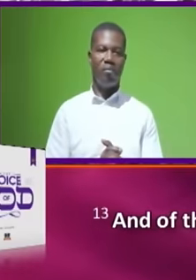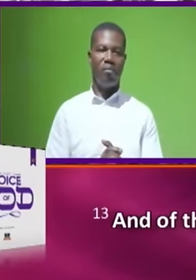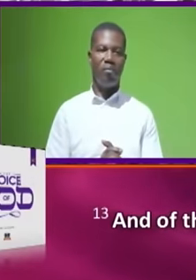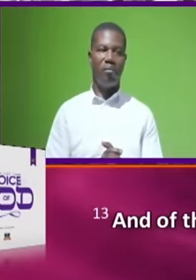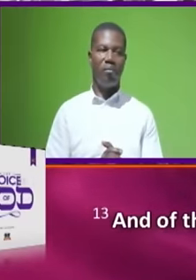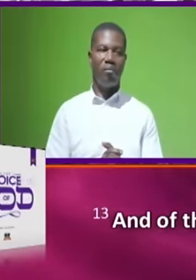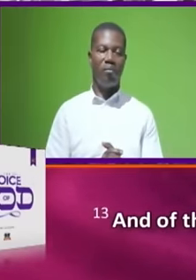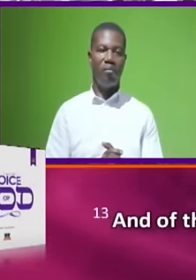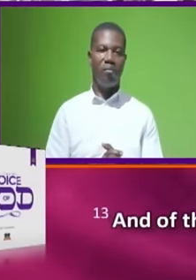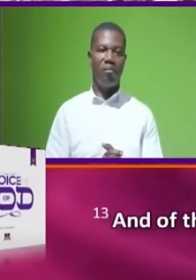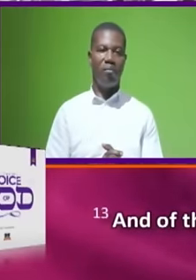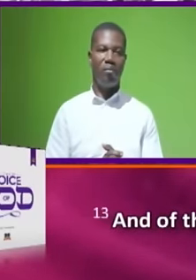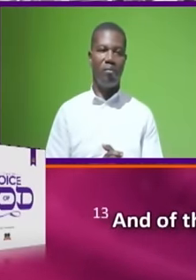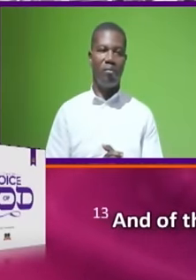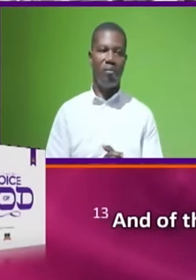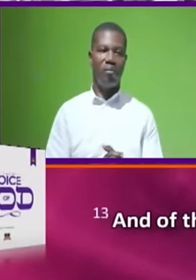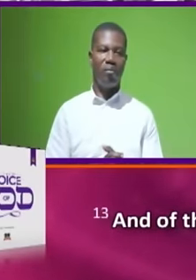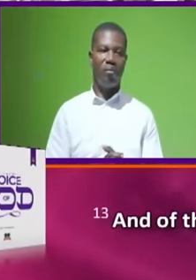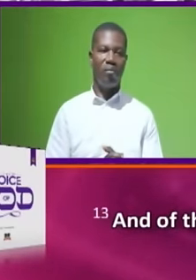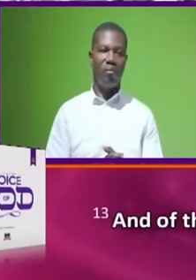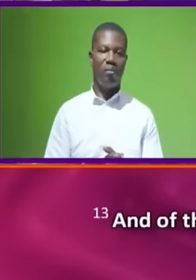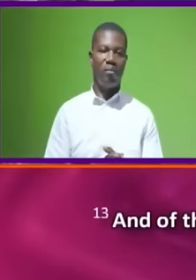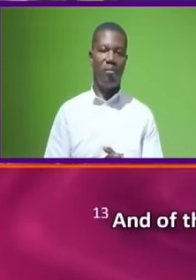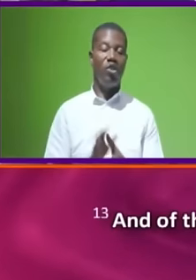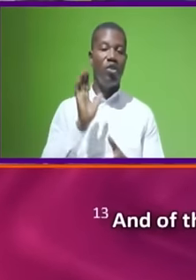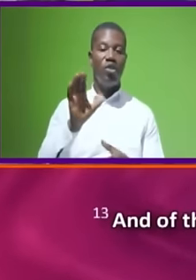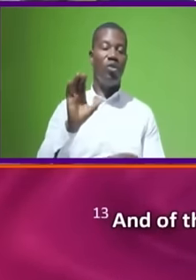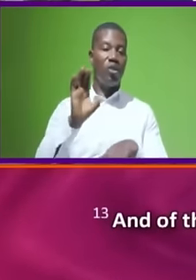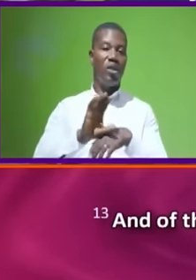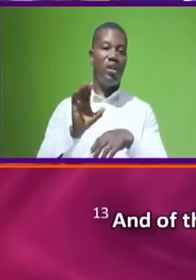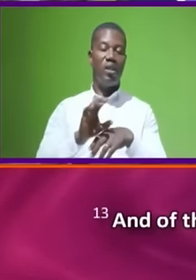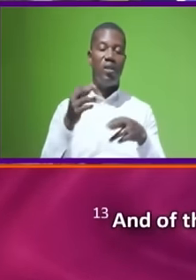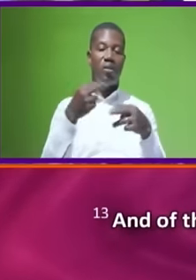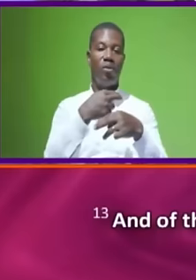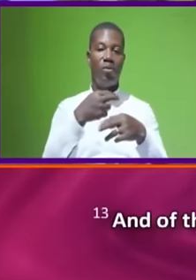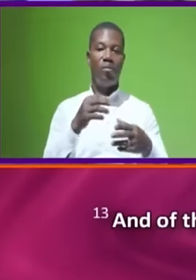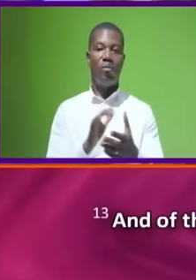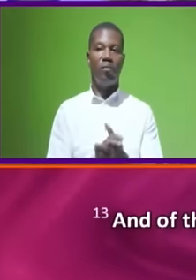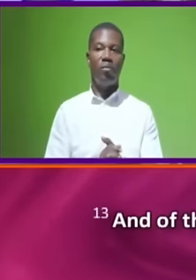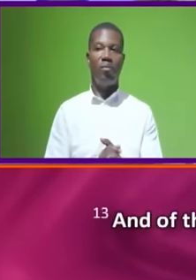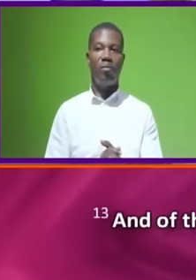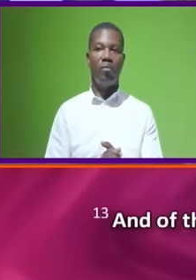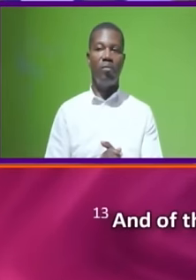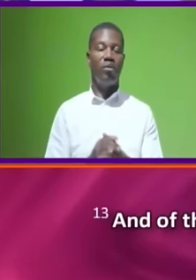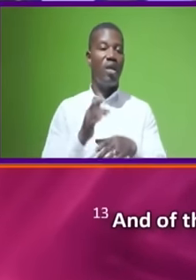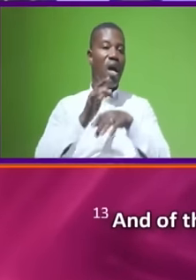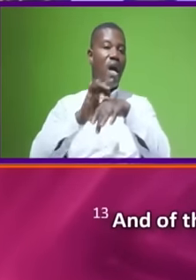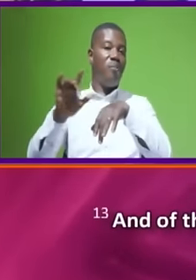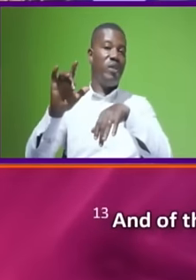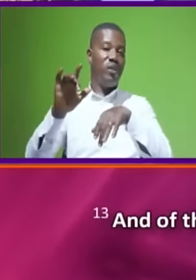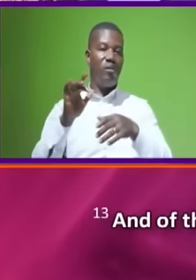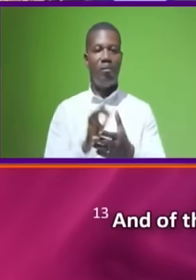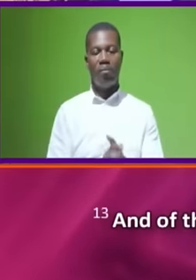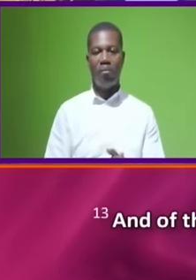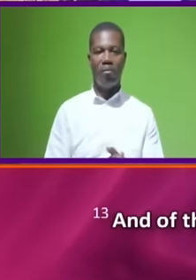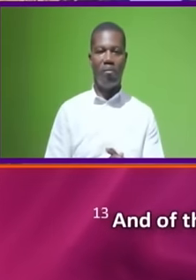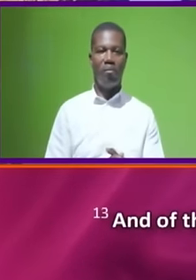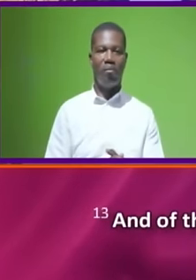with insults. Was ordered them. In your church. Atosini. Now,